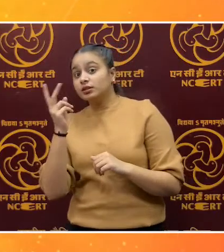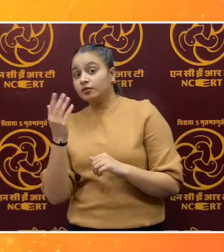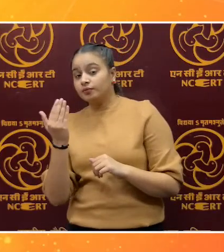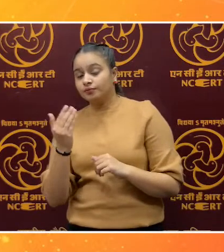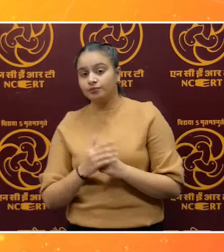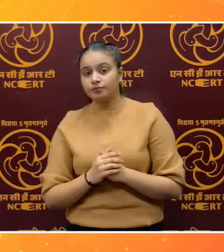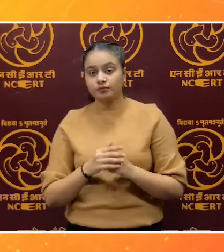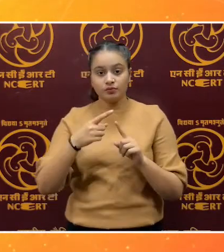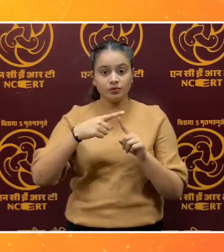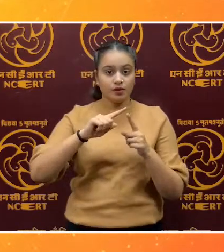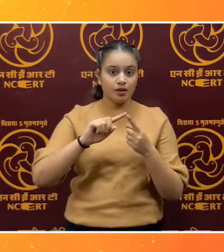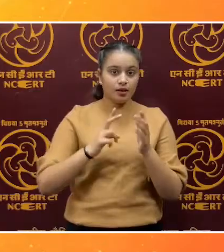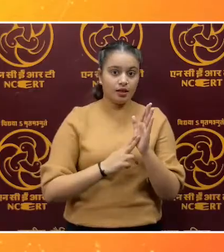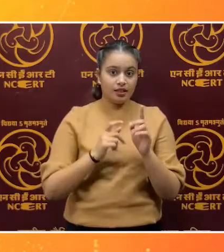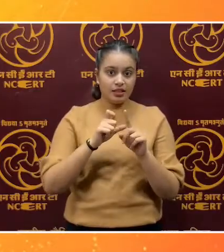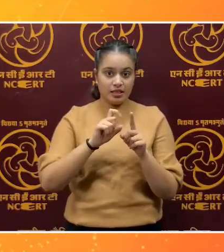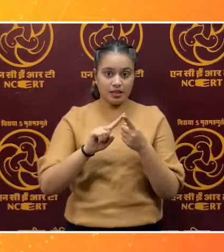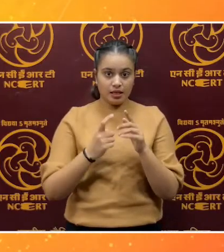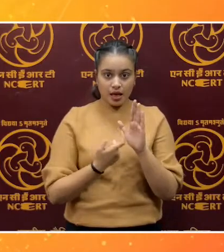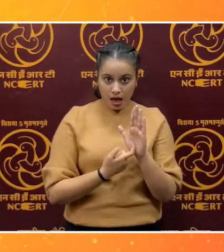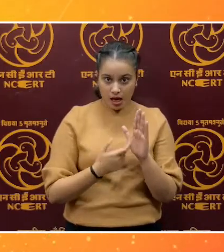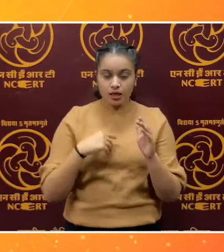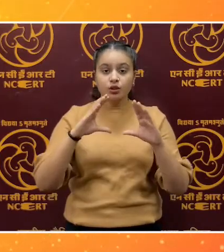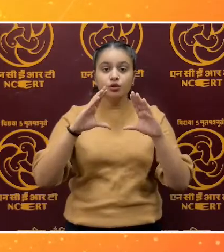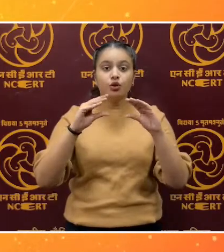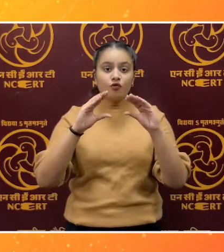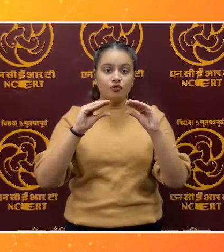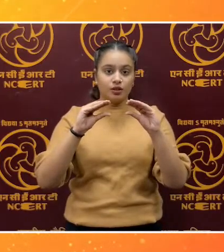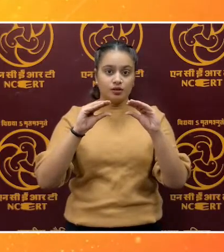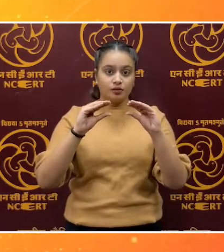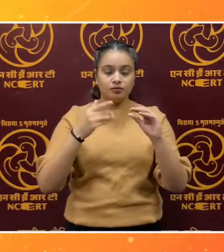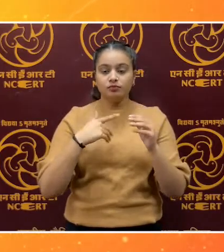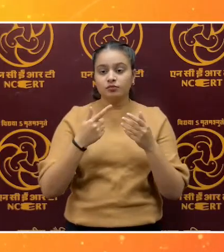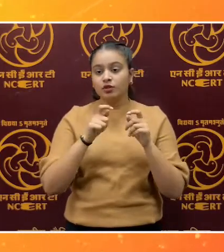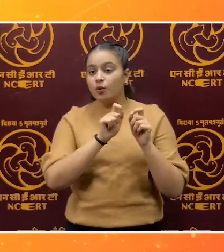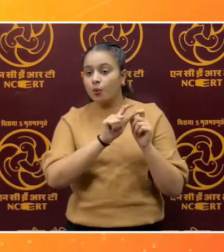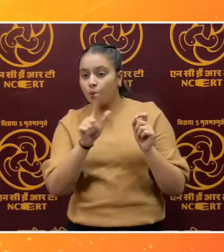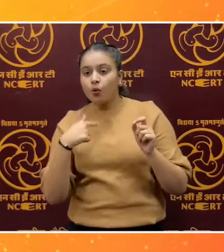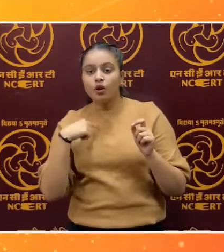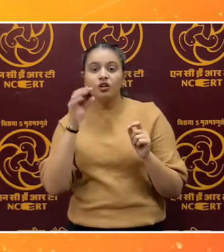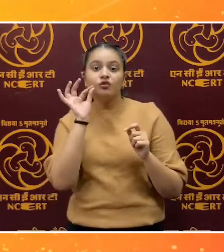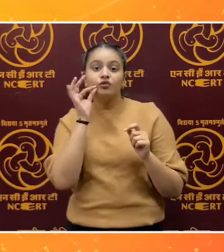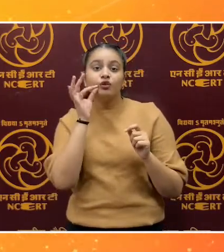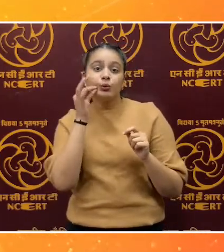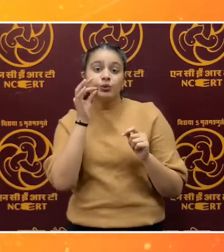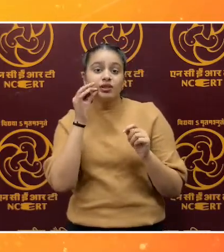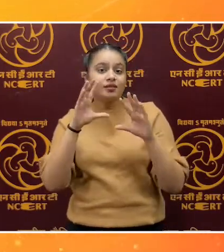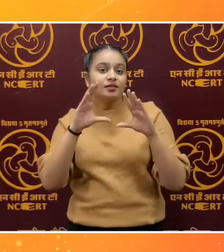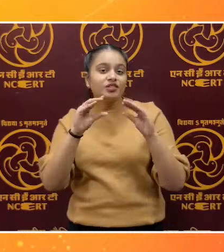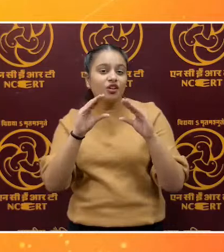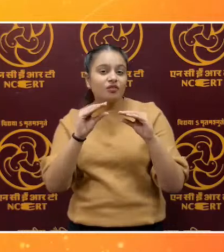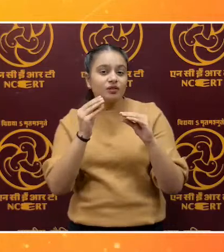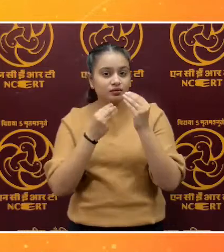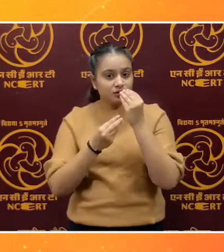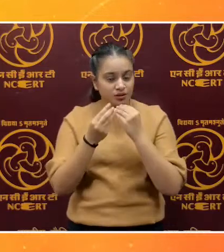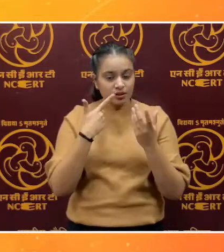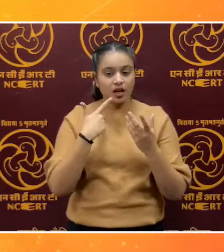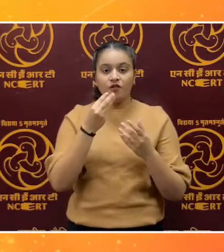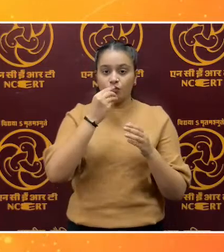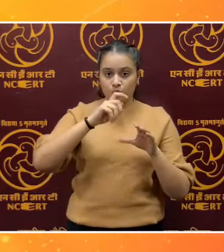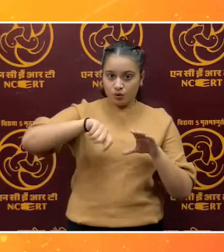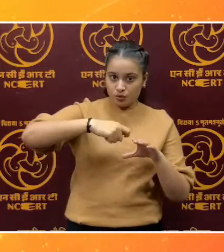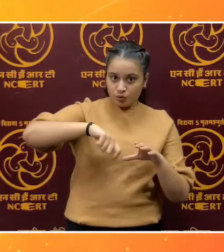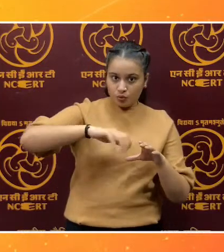is soft. Tender means, like he said, that I have tasted all the tender fruits. So tender is soft. When we cook food,